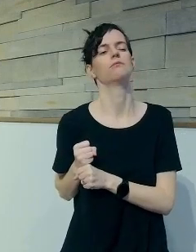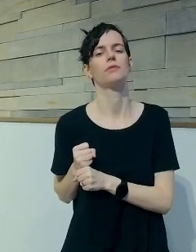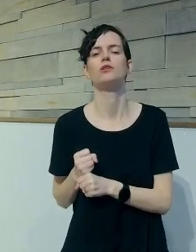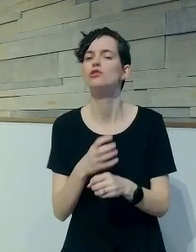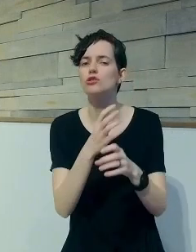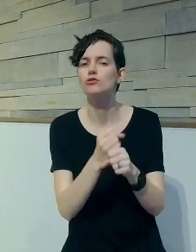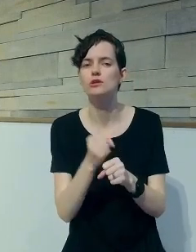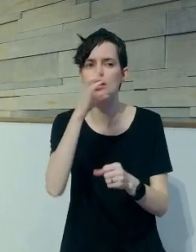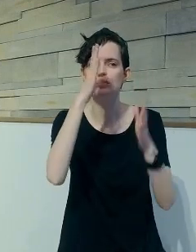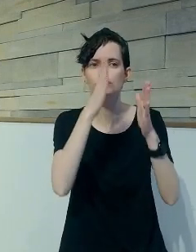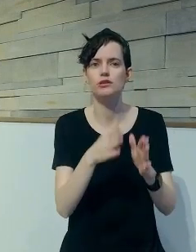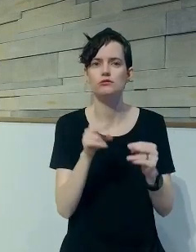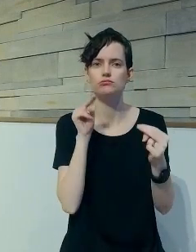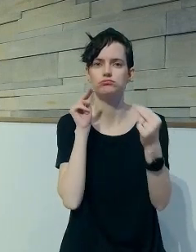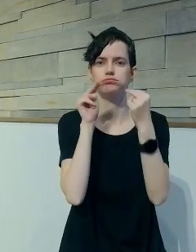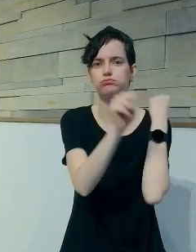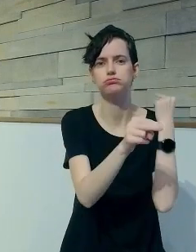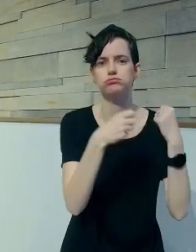Do you trust a stranger going down the highway?